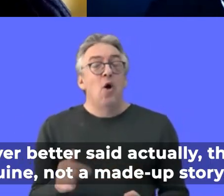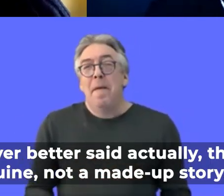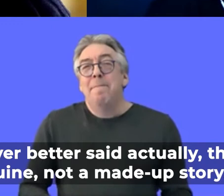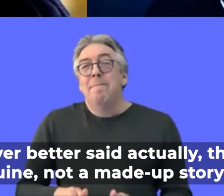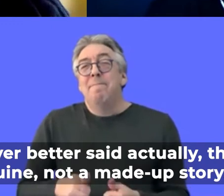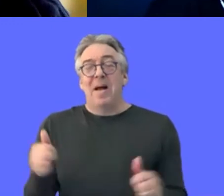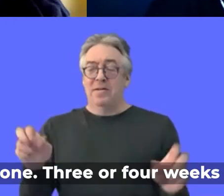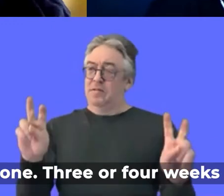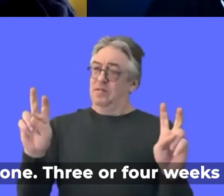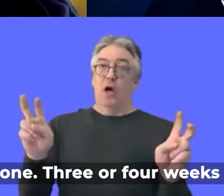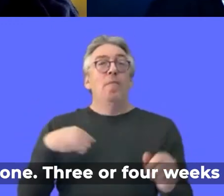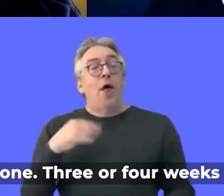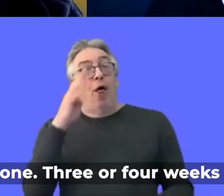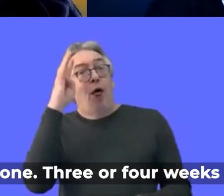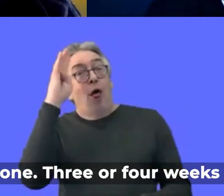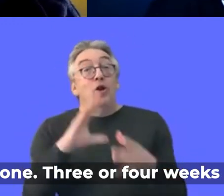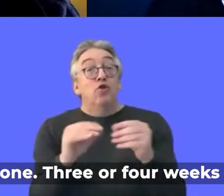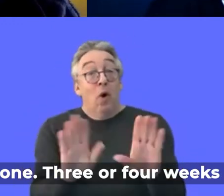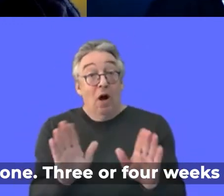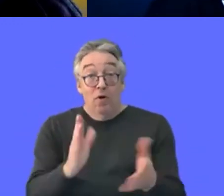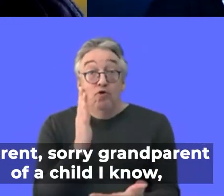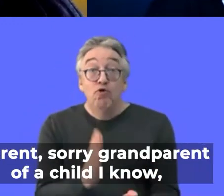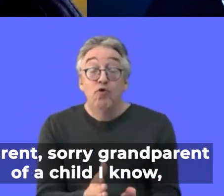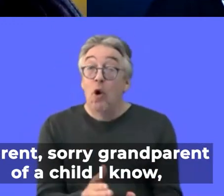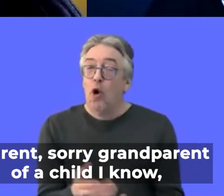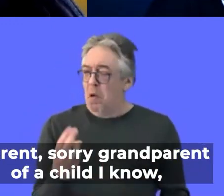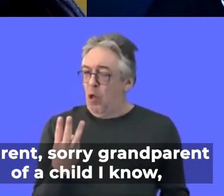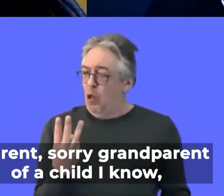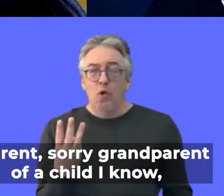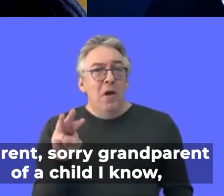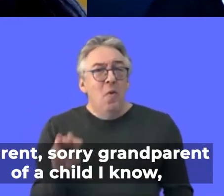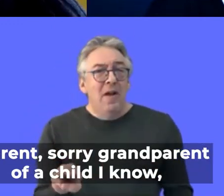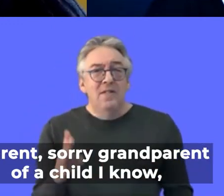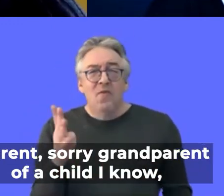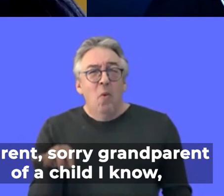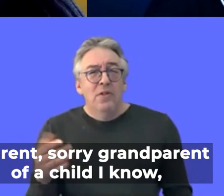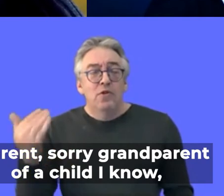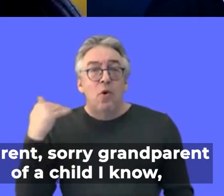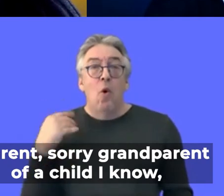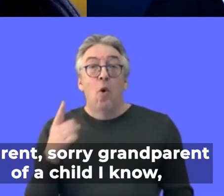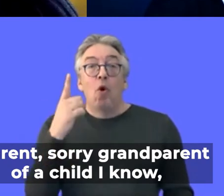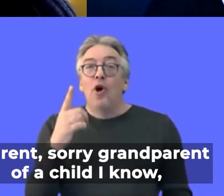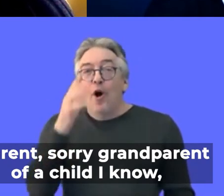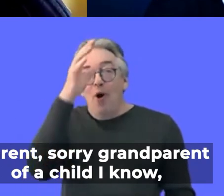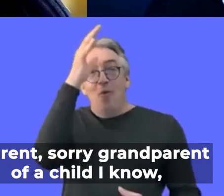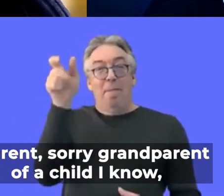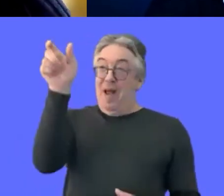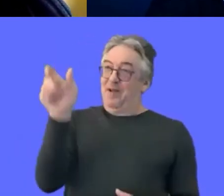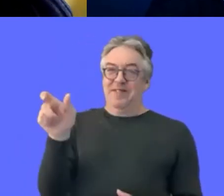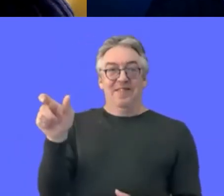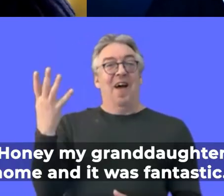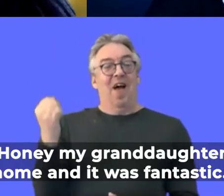not a made up story, it's a true one. 3 or 4 weeks ago, a parent, grandparent of a child that I